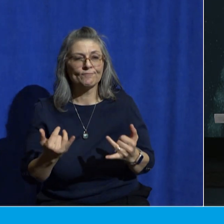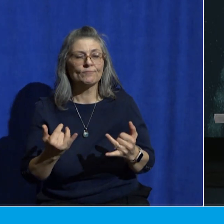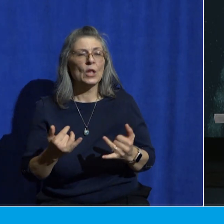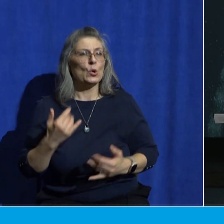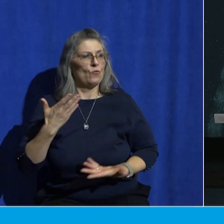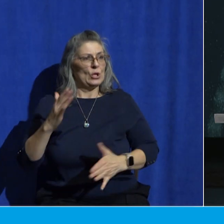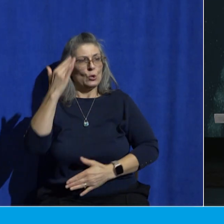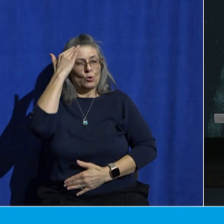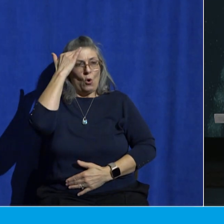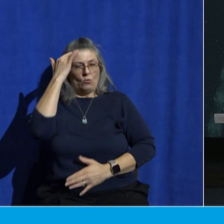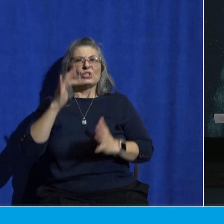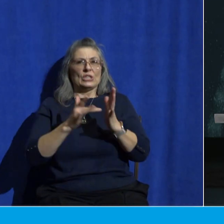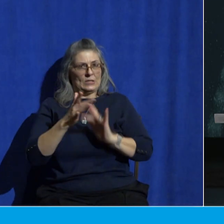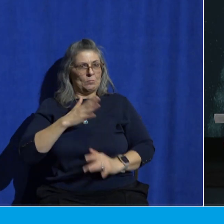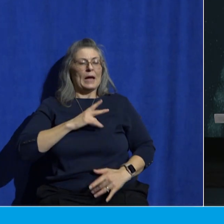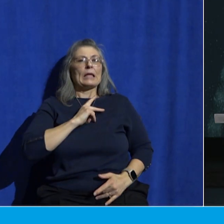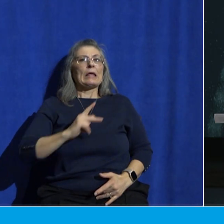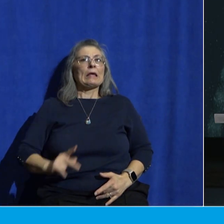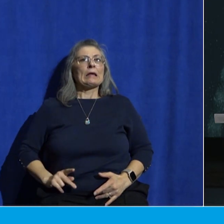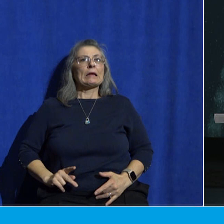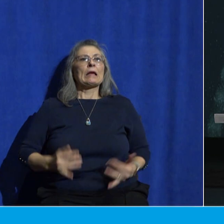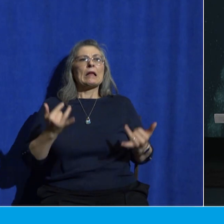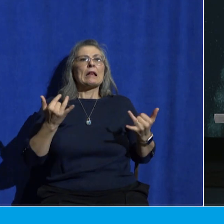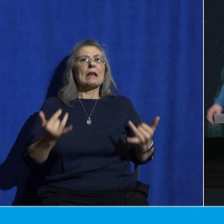First, the word of exhortation.